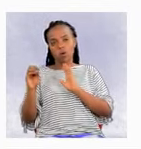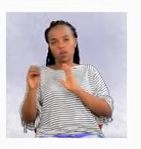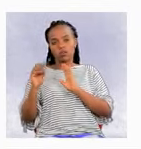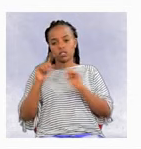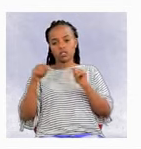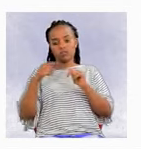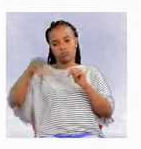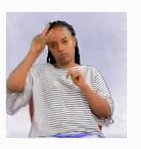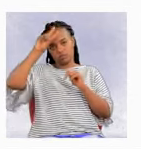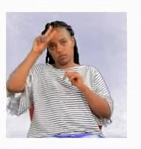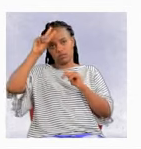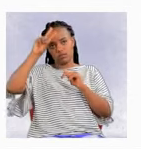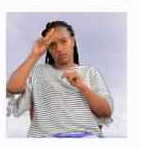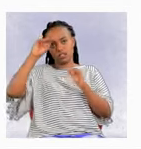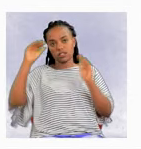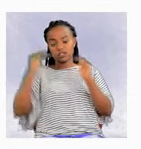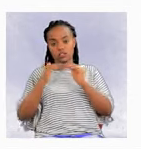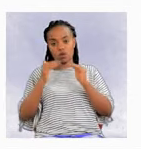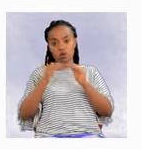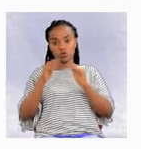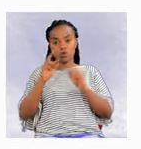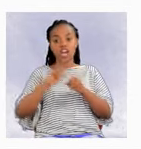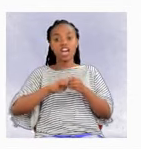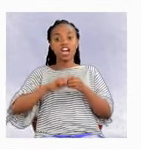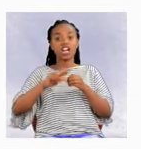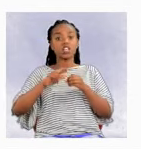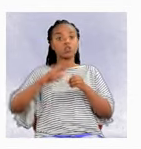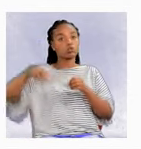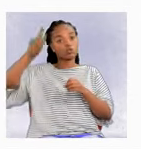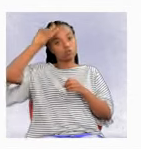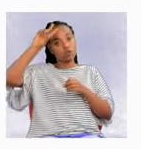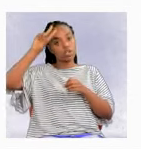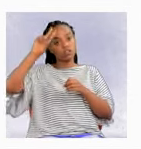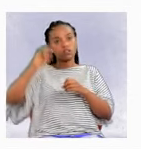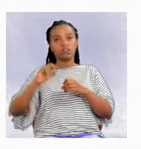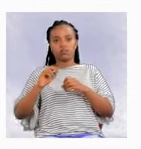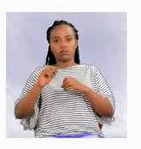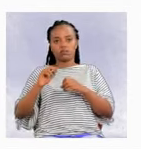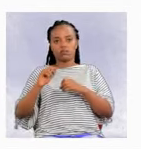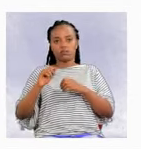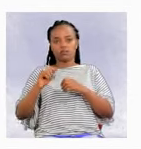the whole squared is equal to radius square, square root of 5